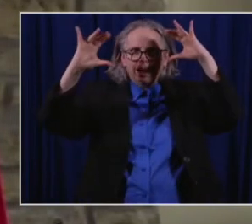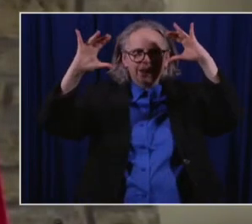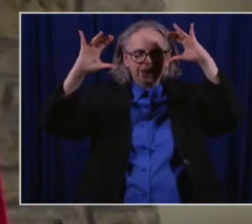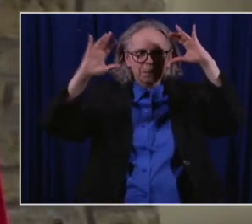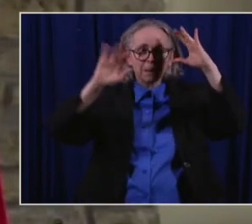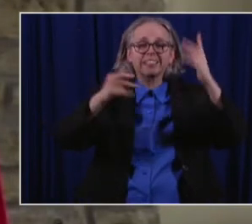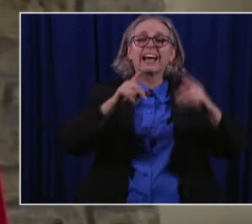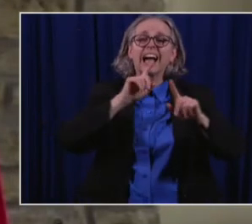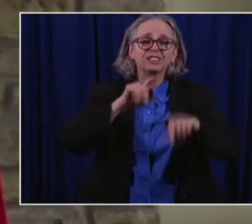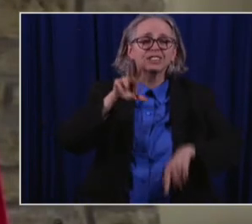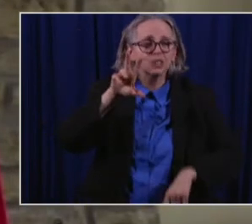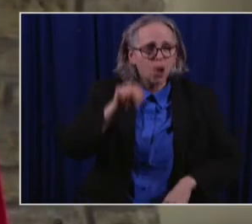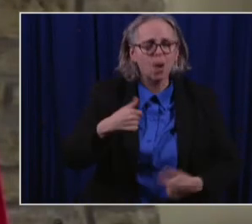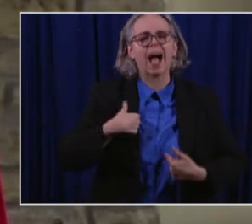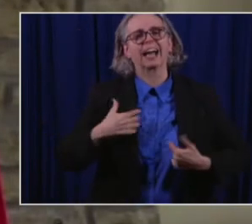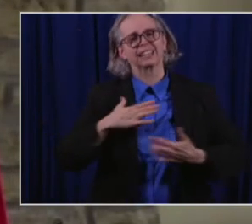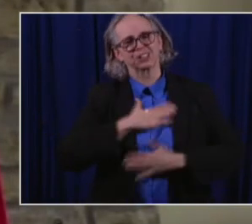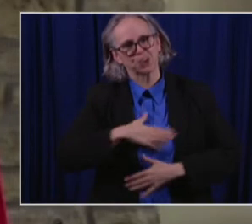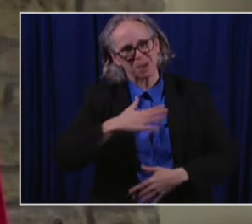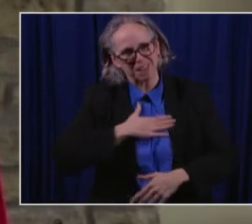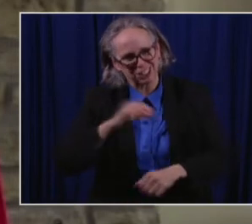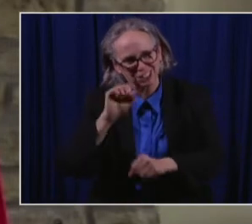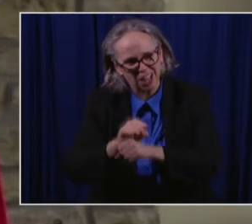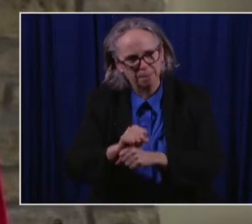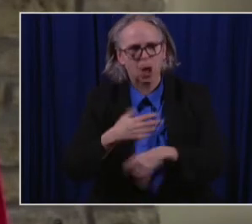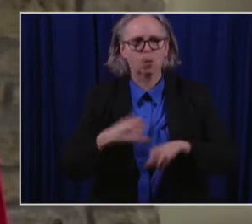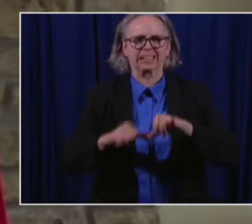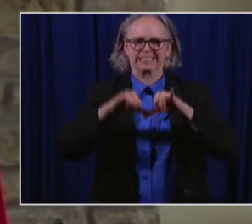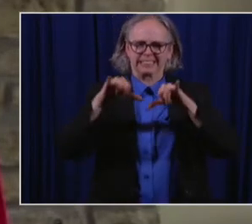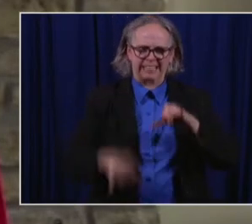and I think this is where I can make a difference.